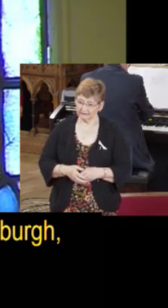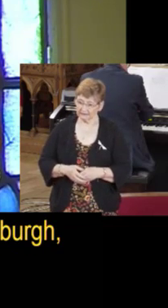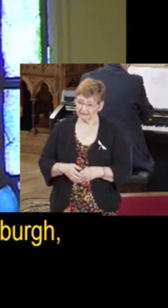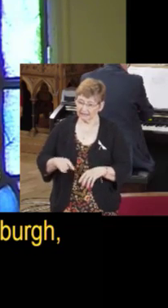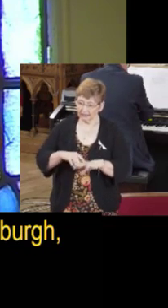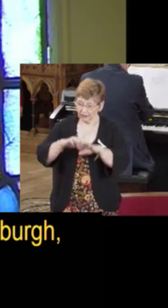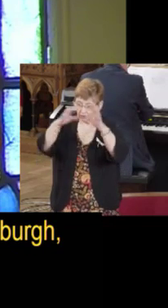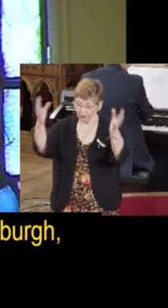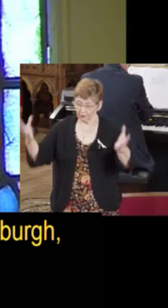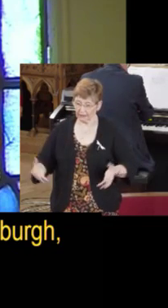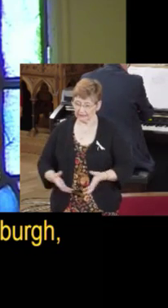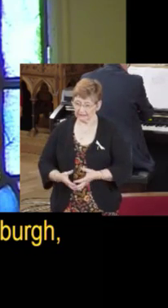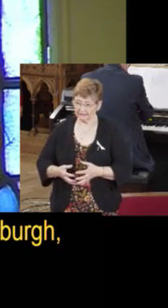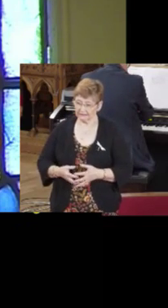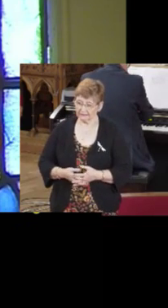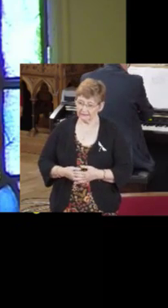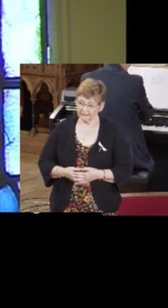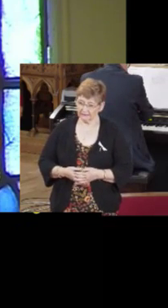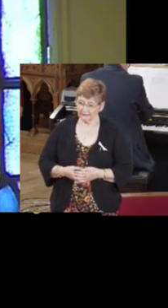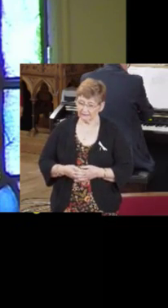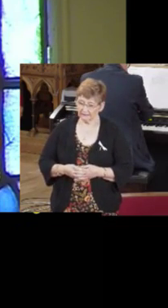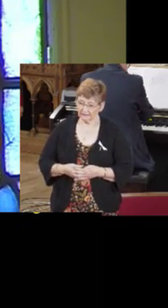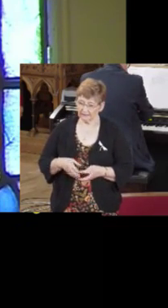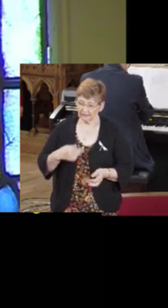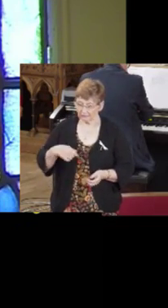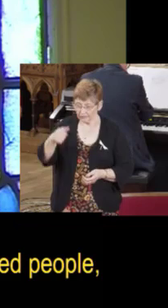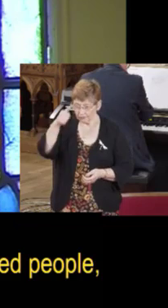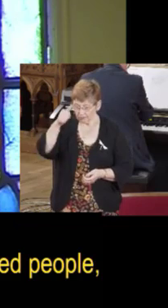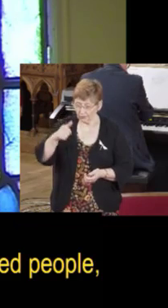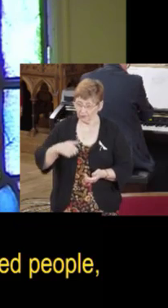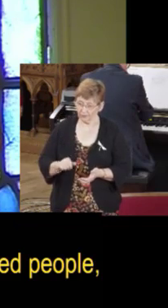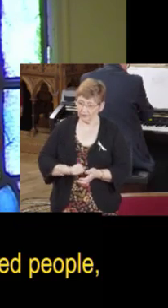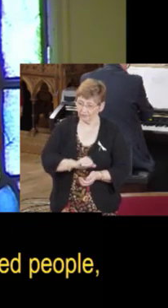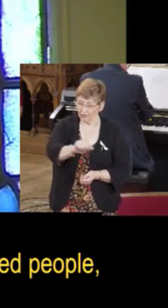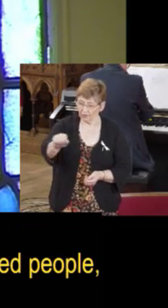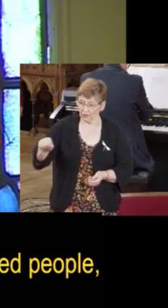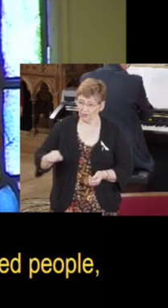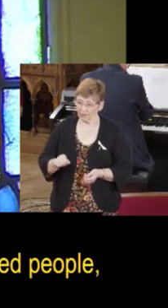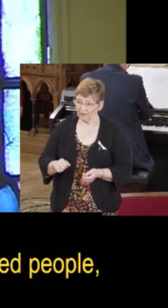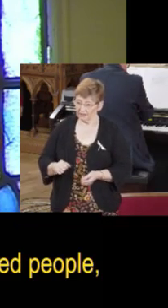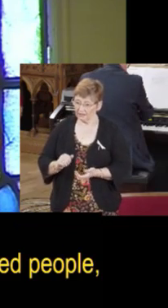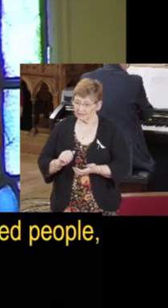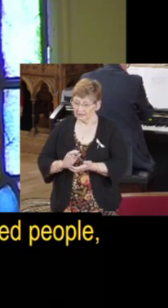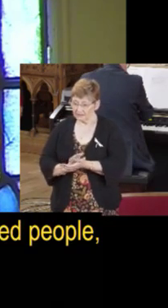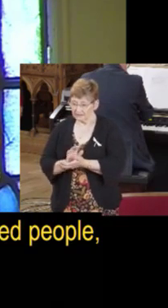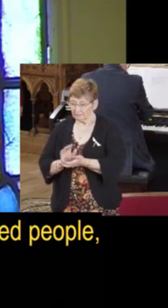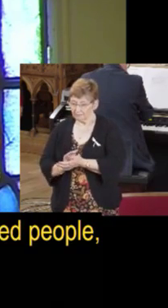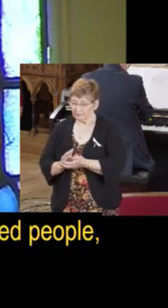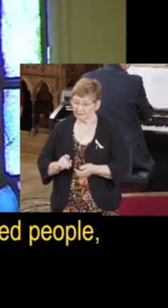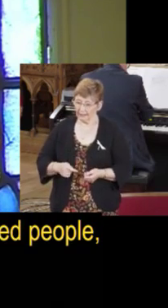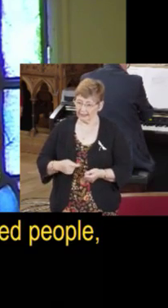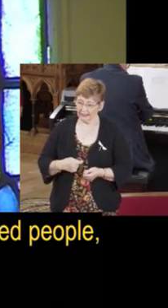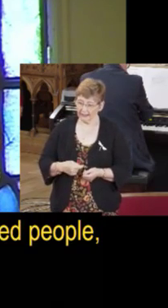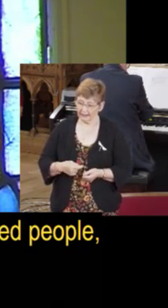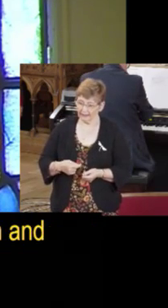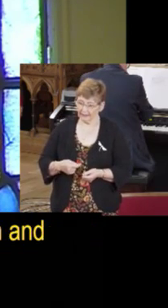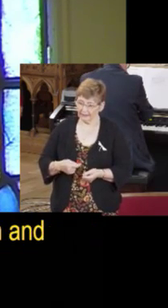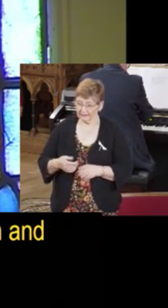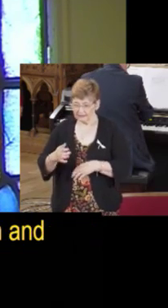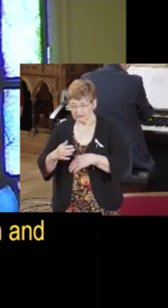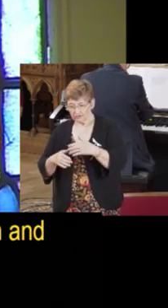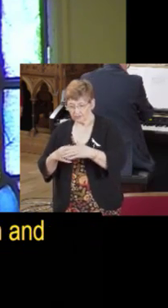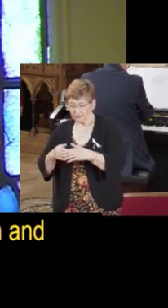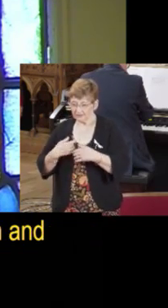continent. And may the needs of all, rather than that of a few privileged people, be at the heart of discussions, debates,